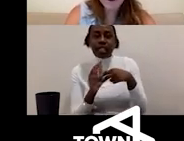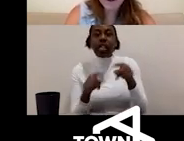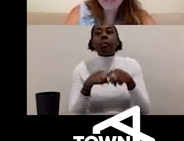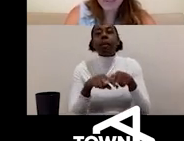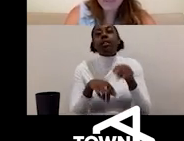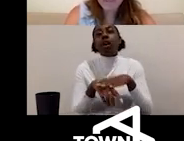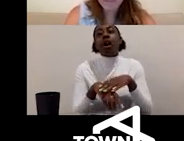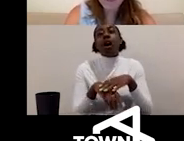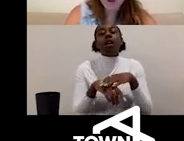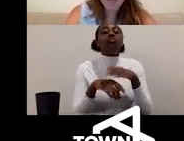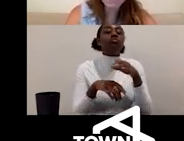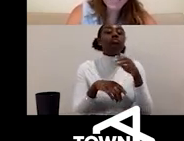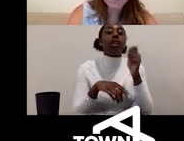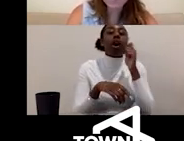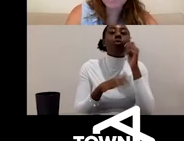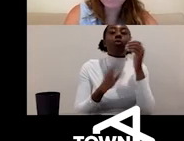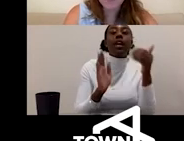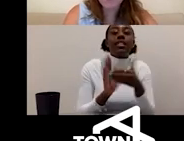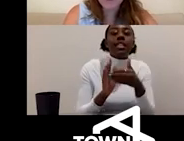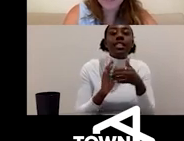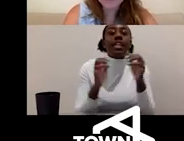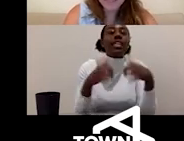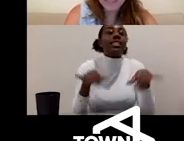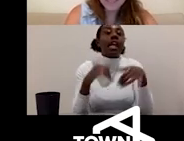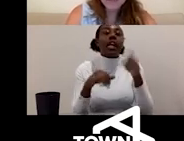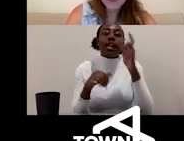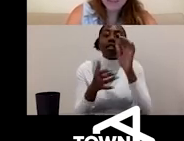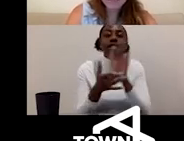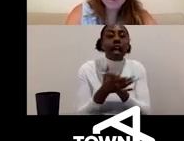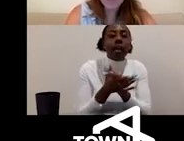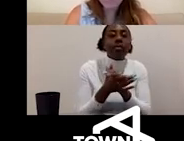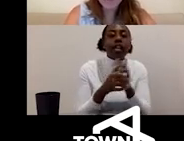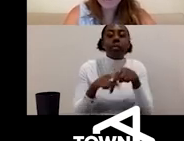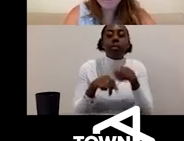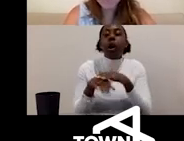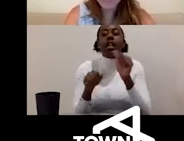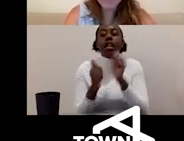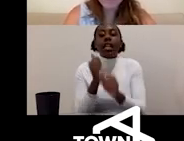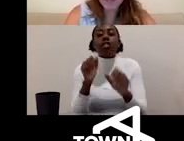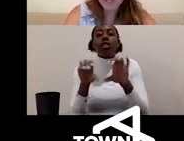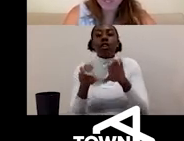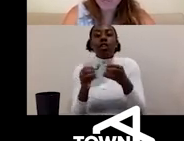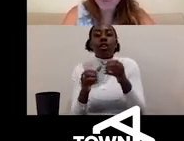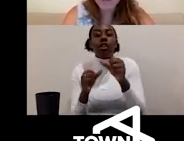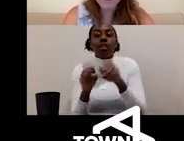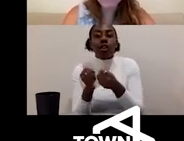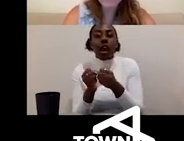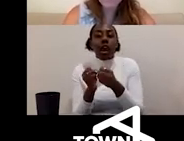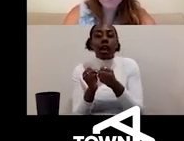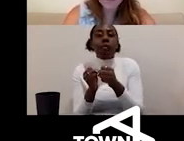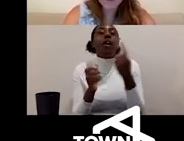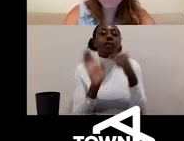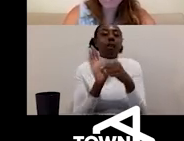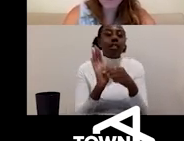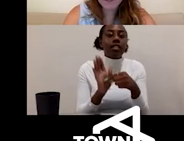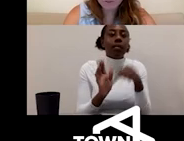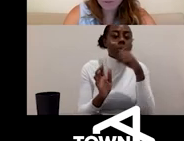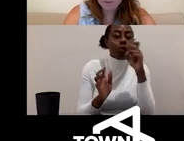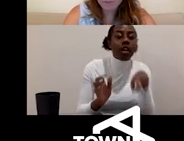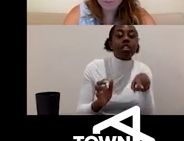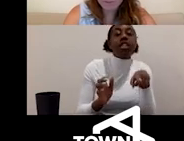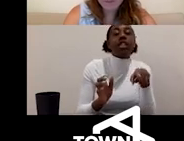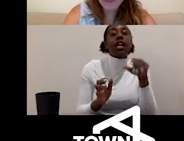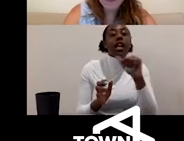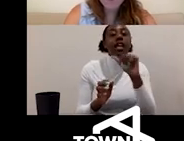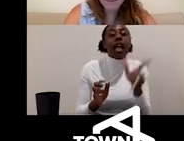racist stereotypes about the crimes each group would commit. For example, the FBI mapped Chinese and Russian communities in San Francisco for organized